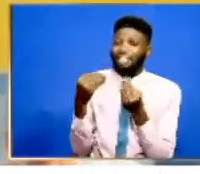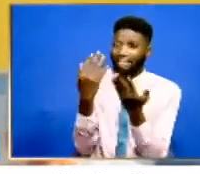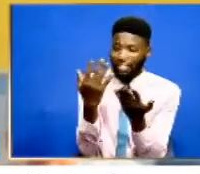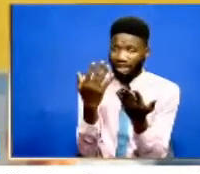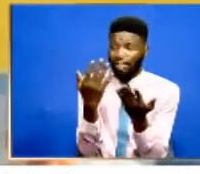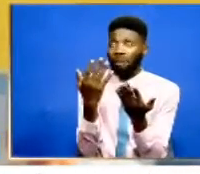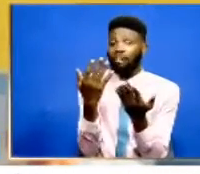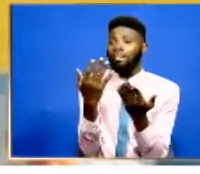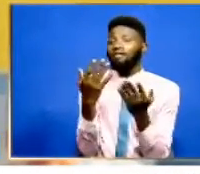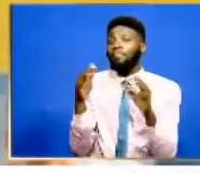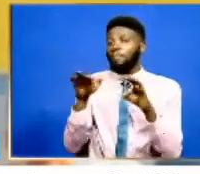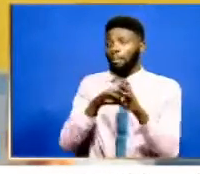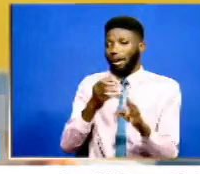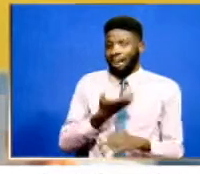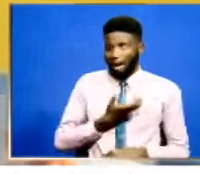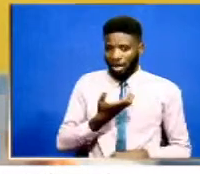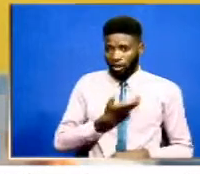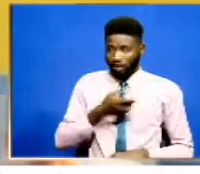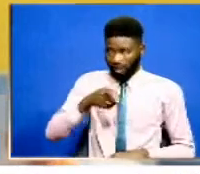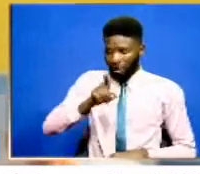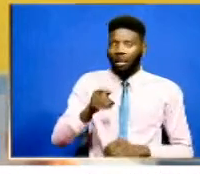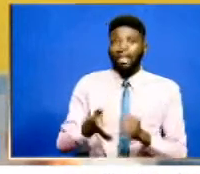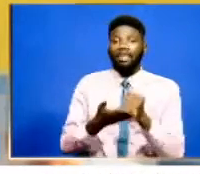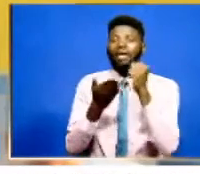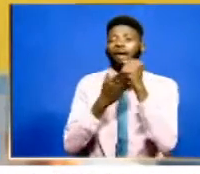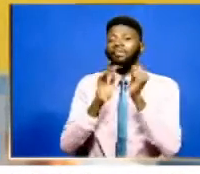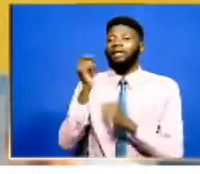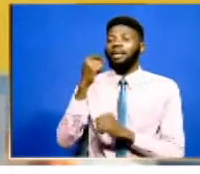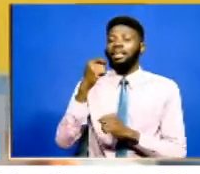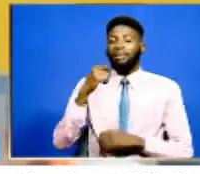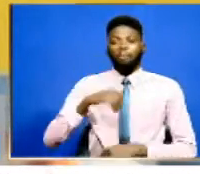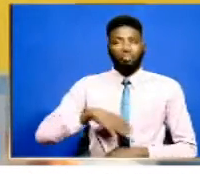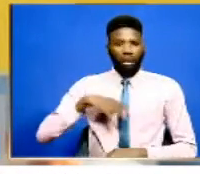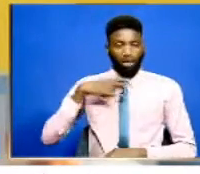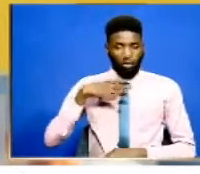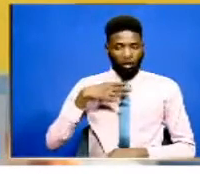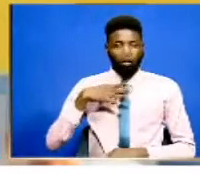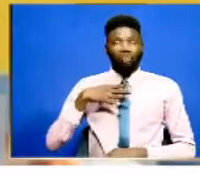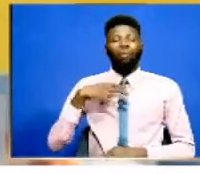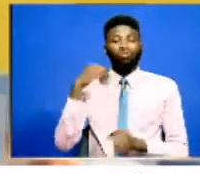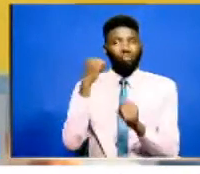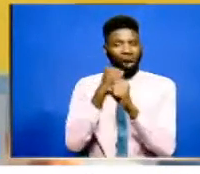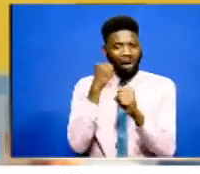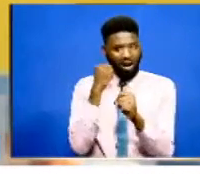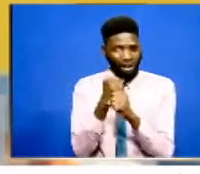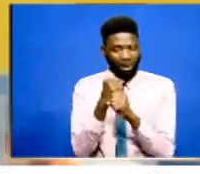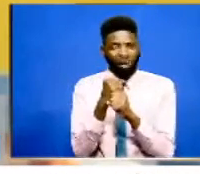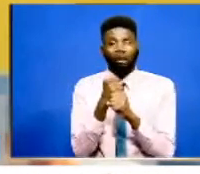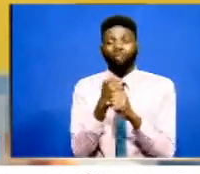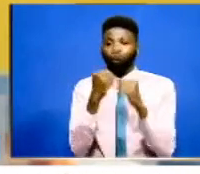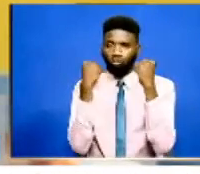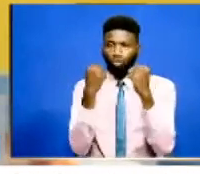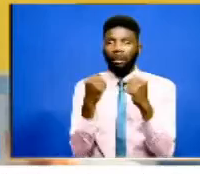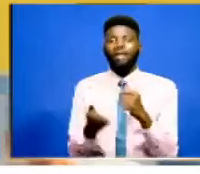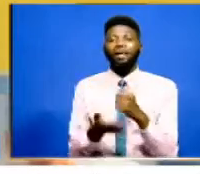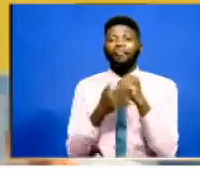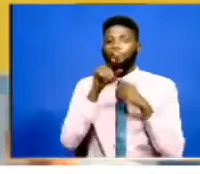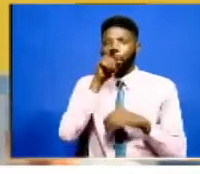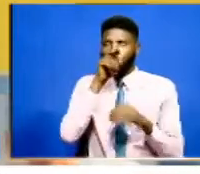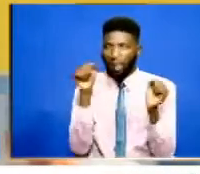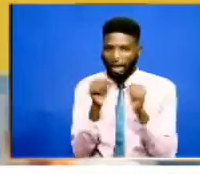proud by laying a strong foundation towards the elimination of malaria in Kenya.